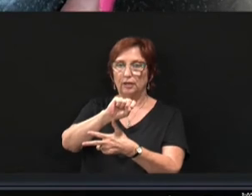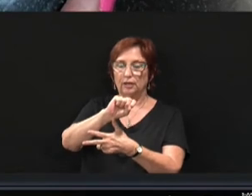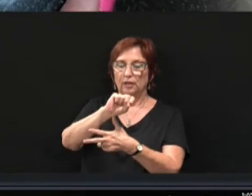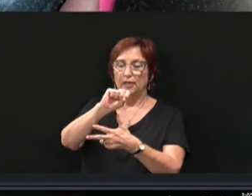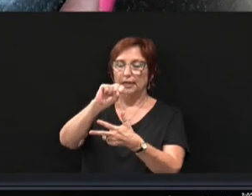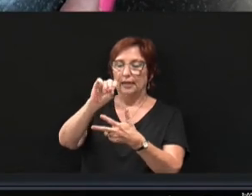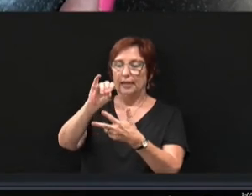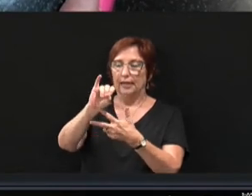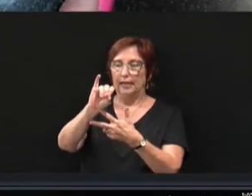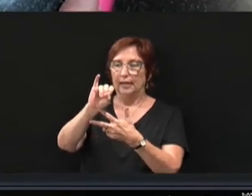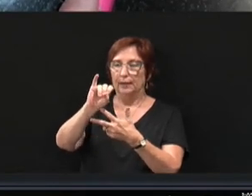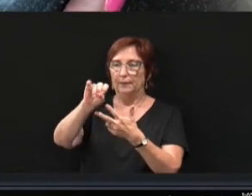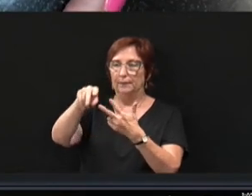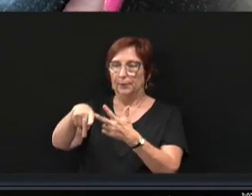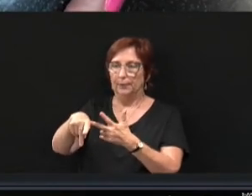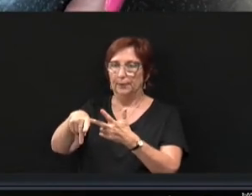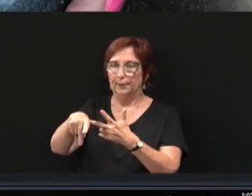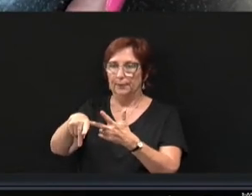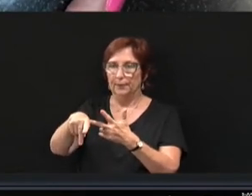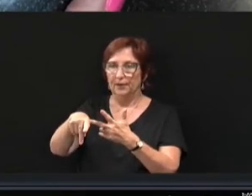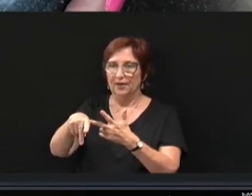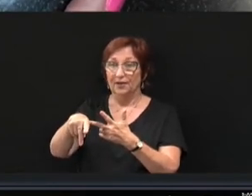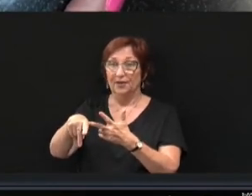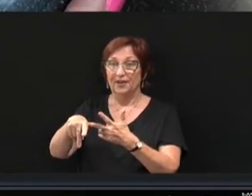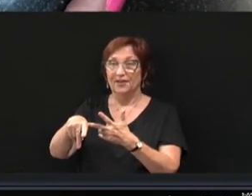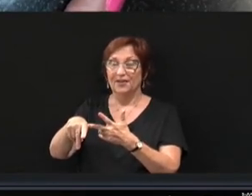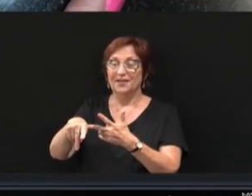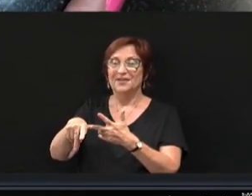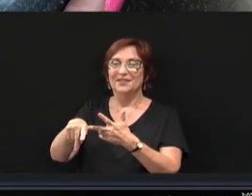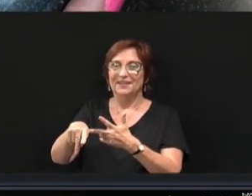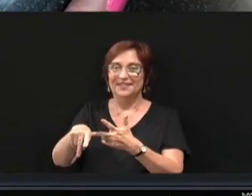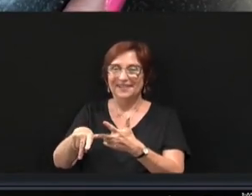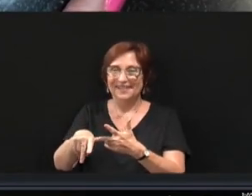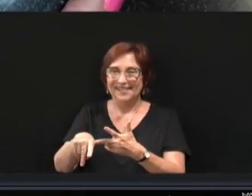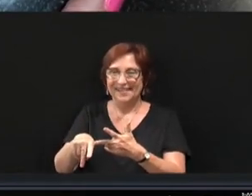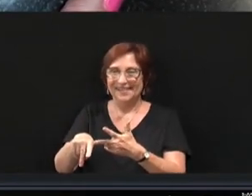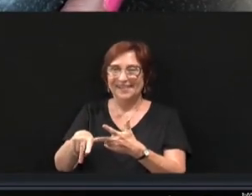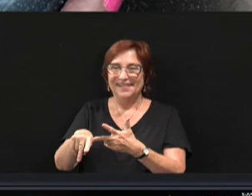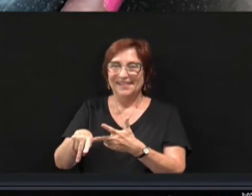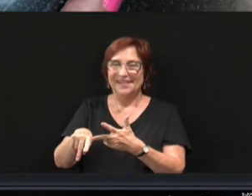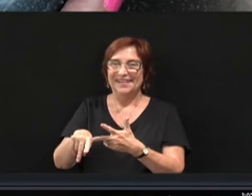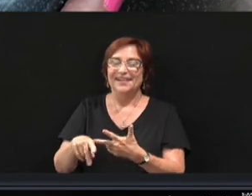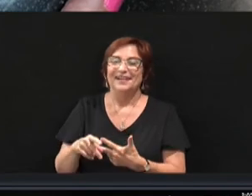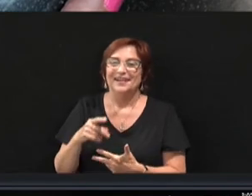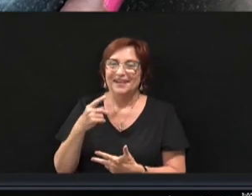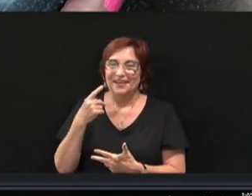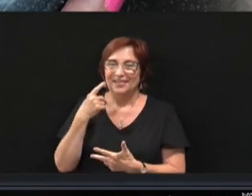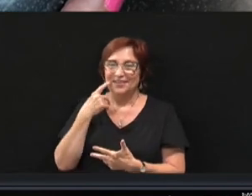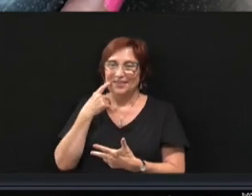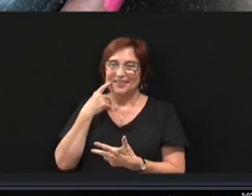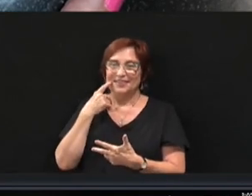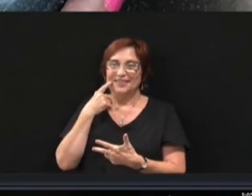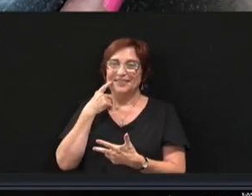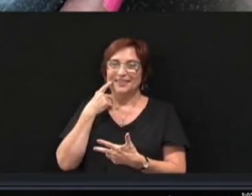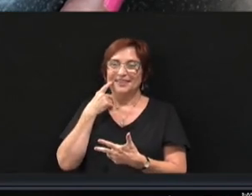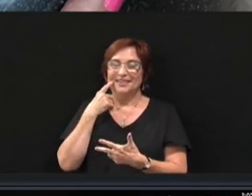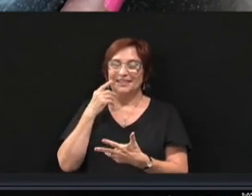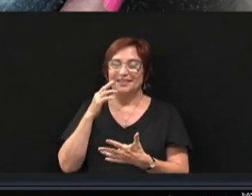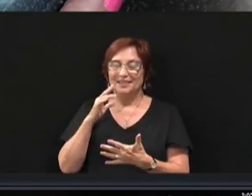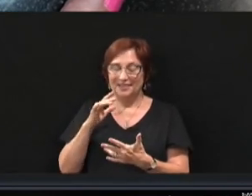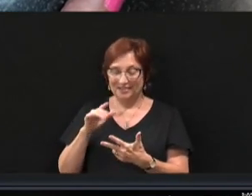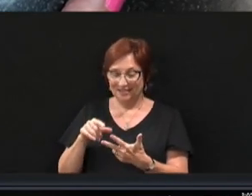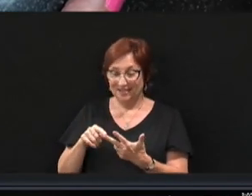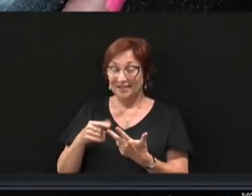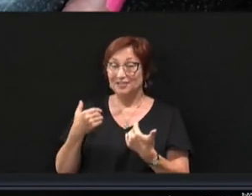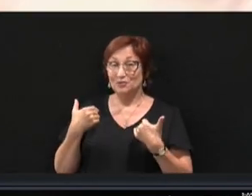Sh-i-p. Okay? Now, you are going to say to me, I have little kids that are not going to be able